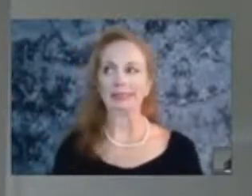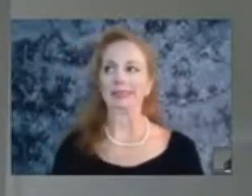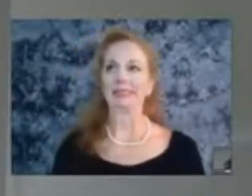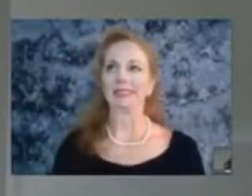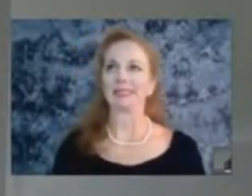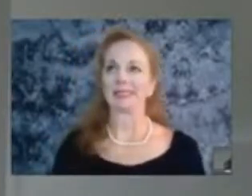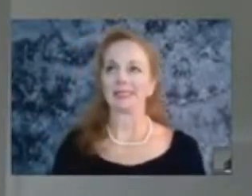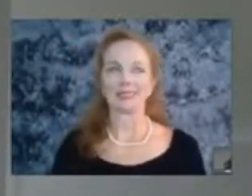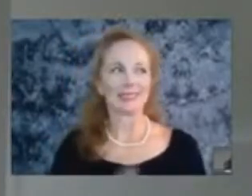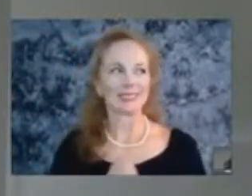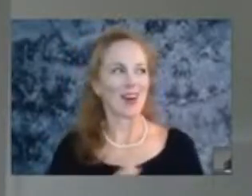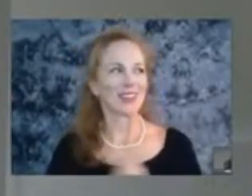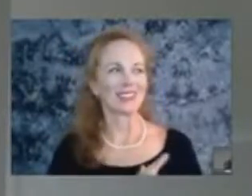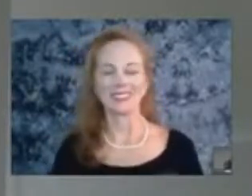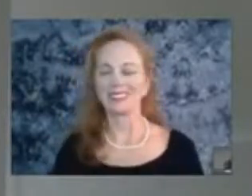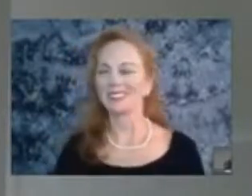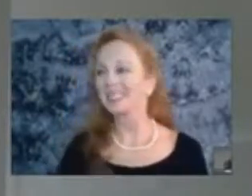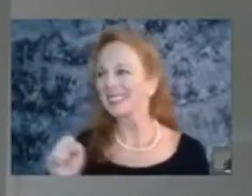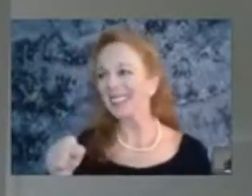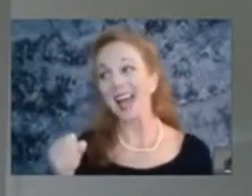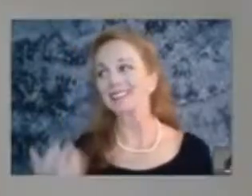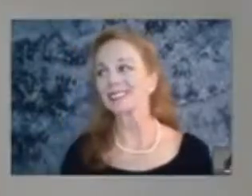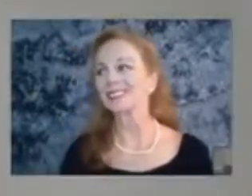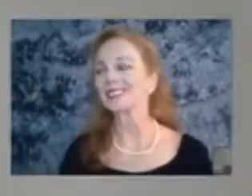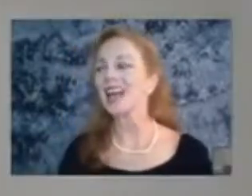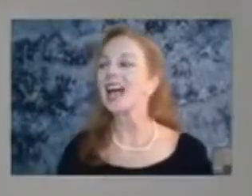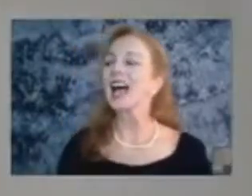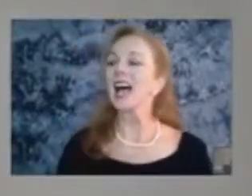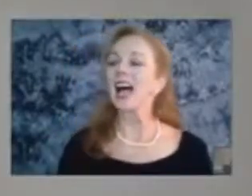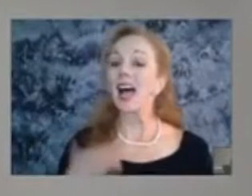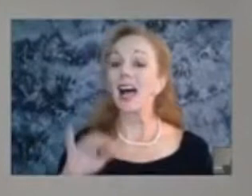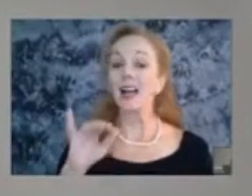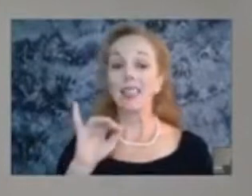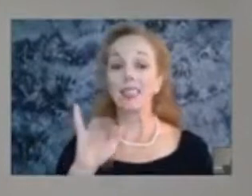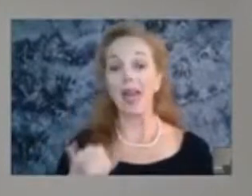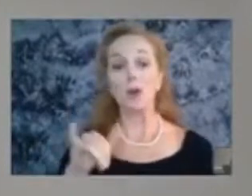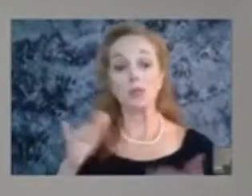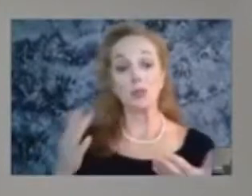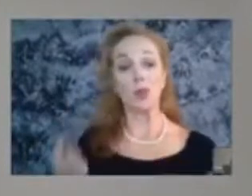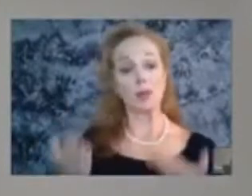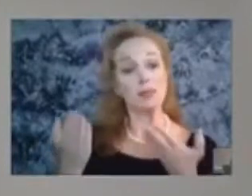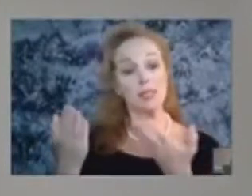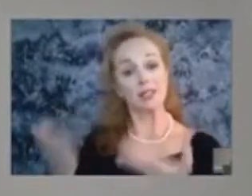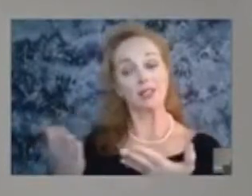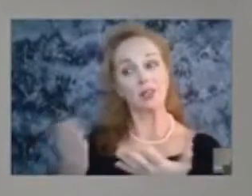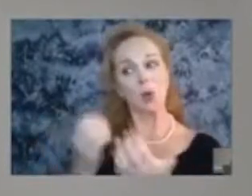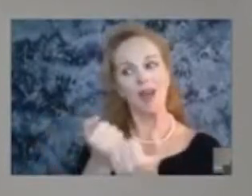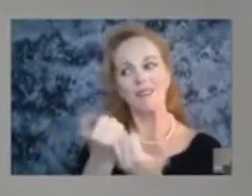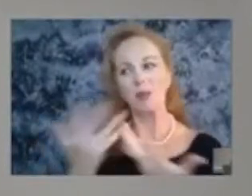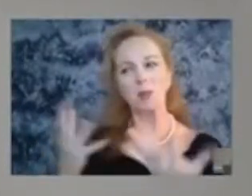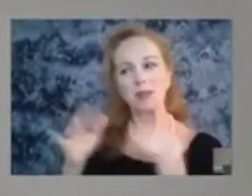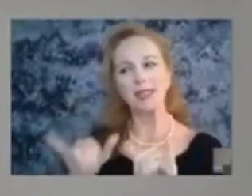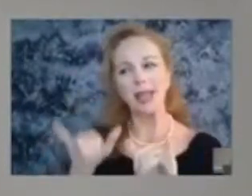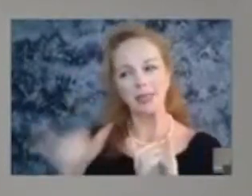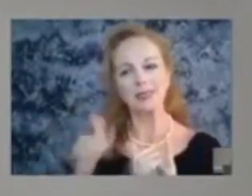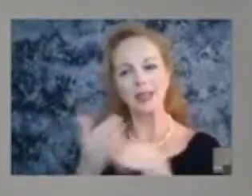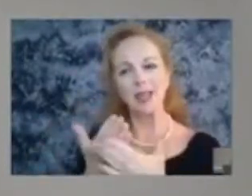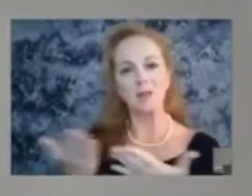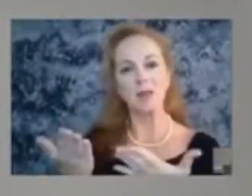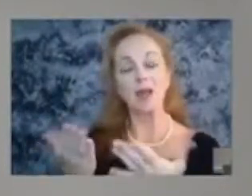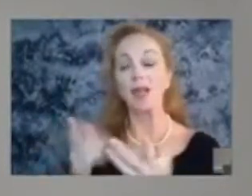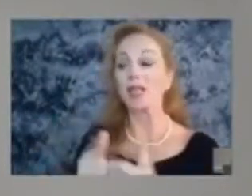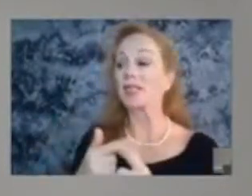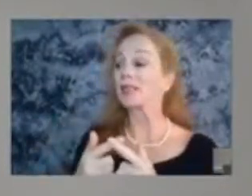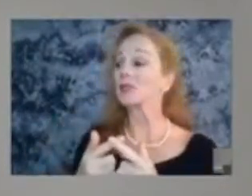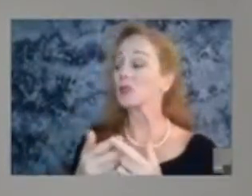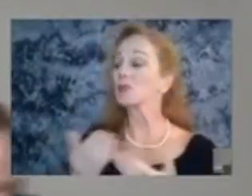Sorry. Yes, ma'am. Thank So you. That would be the recommendation, so where everything Okay. stays the same once So we start in it, once we everyone- bring them on in that